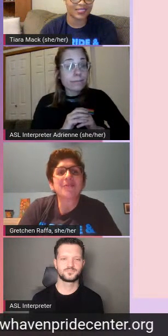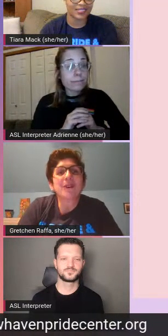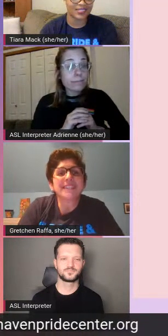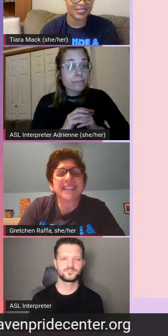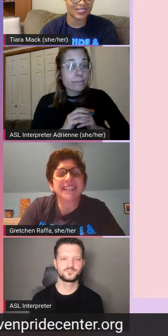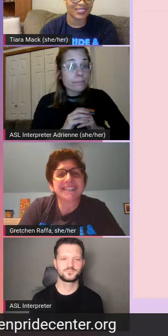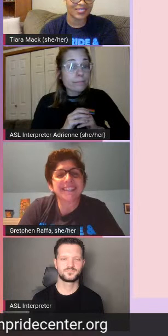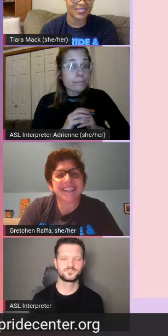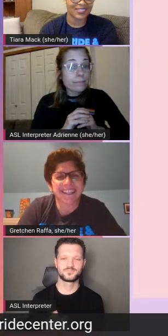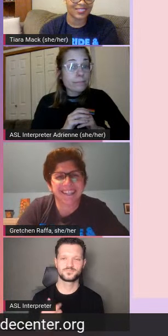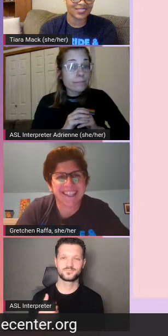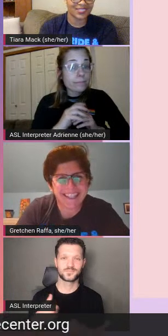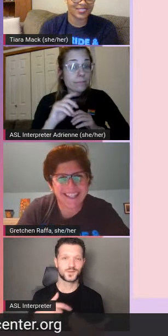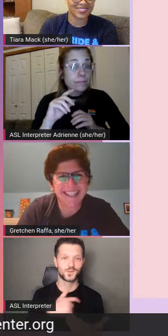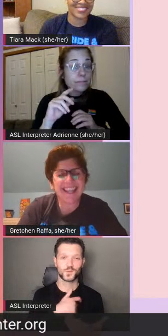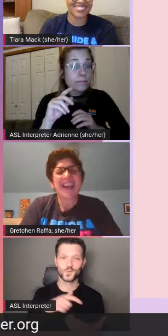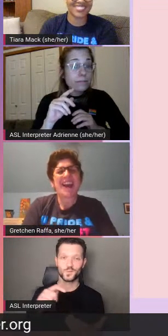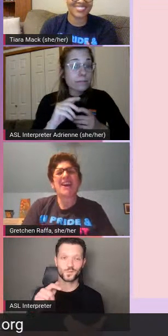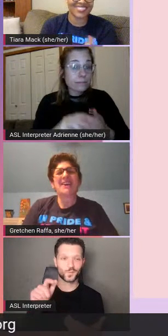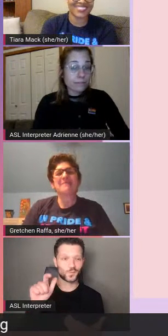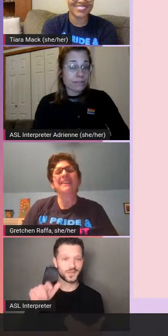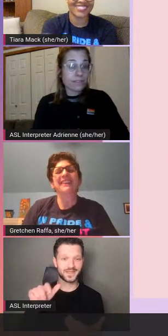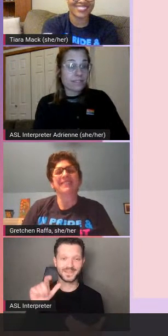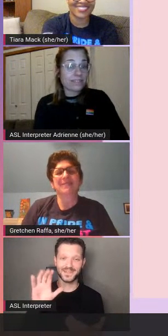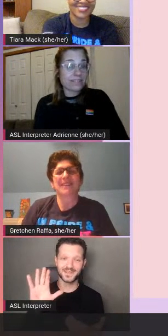We need your voices.